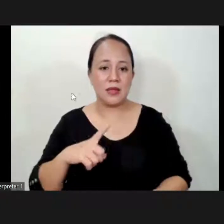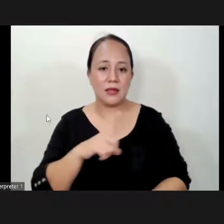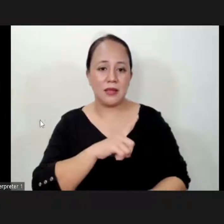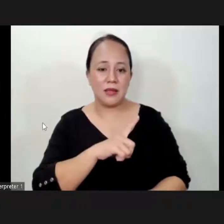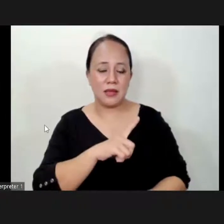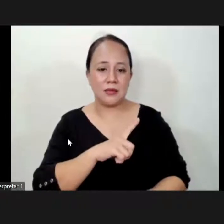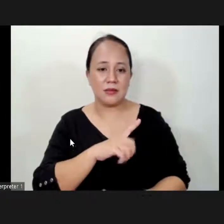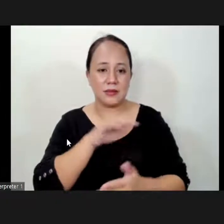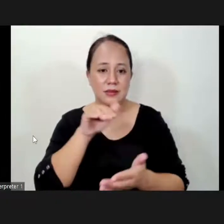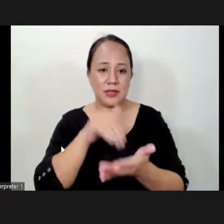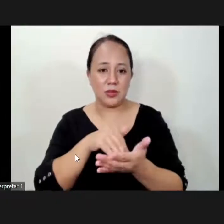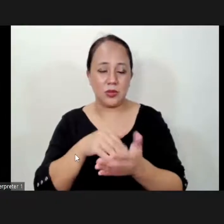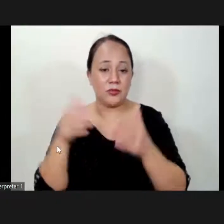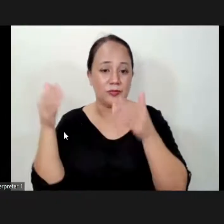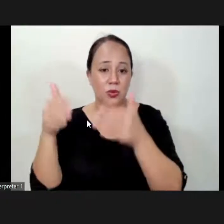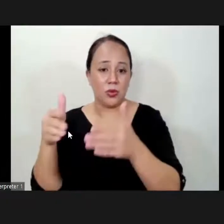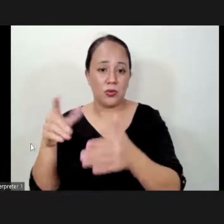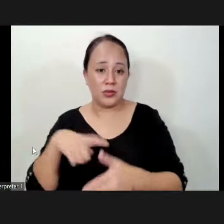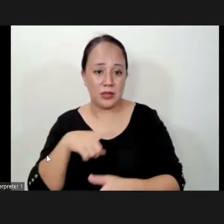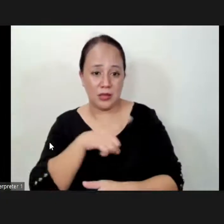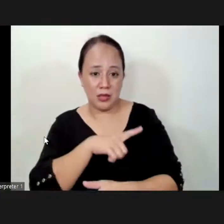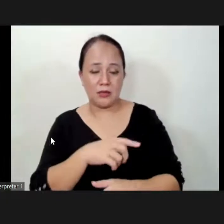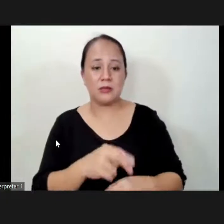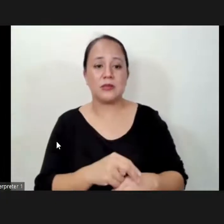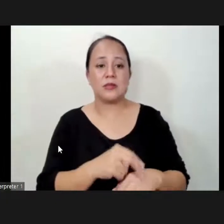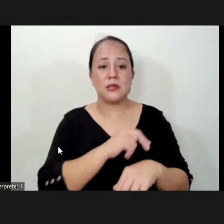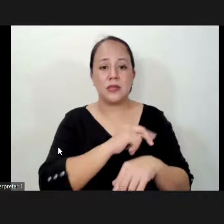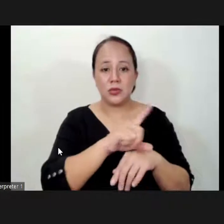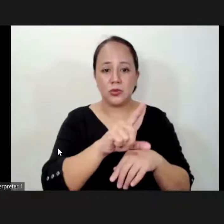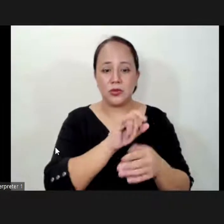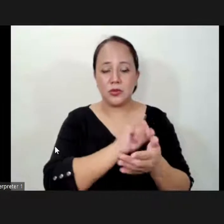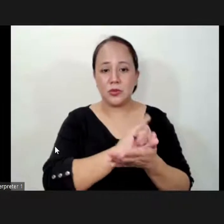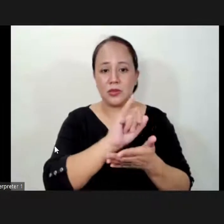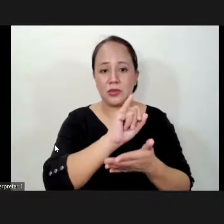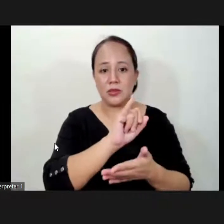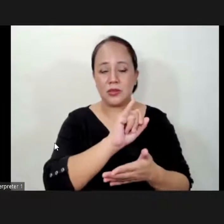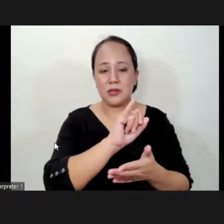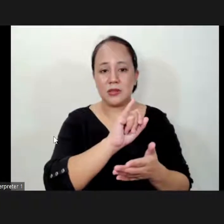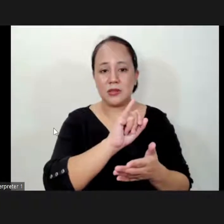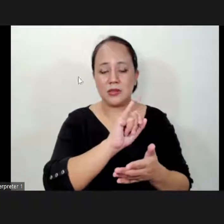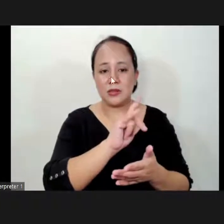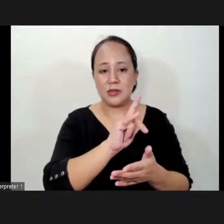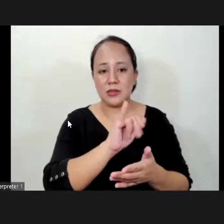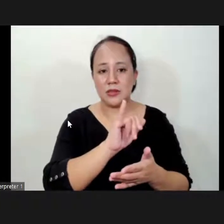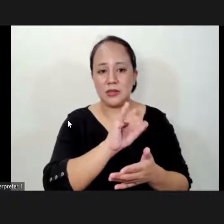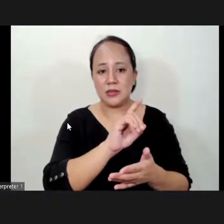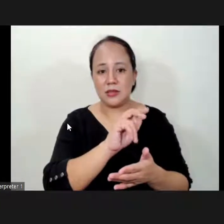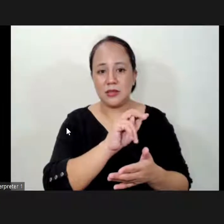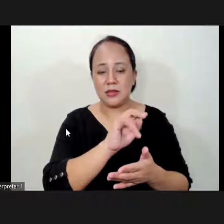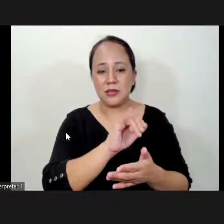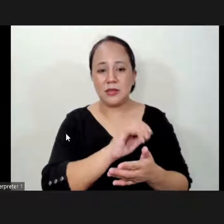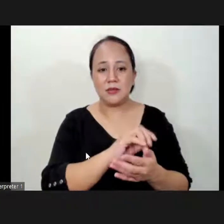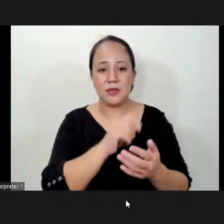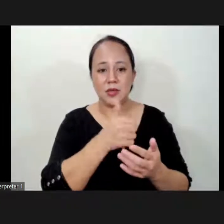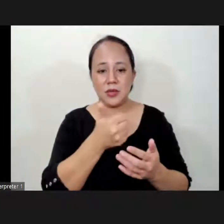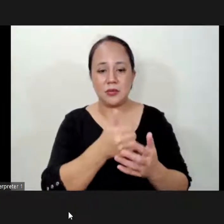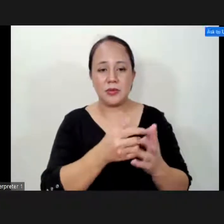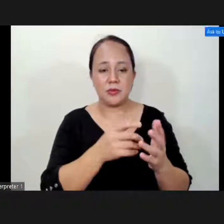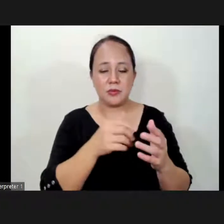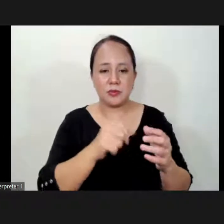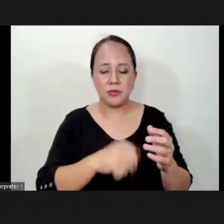primary mandate is lungs. For example, the National Kidney Transplant Institute, whose mandate is urology and